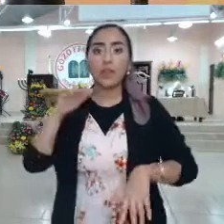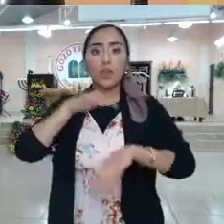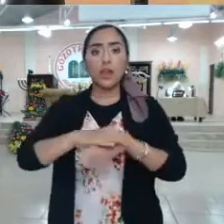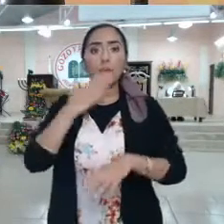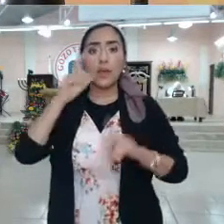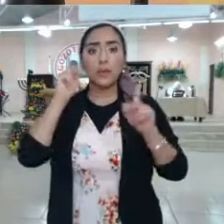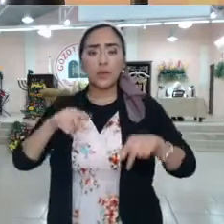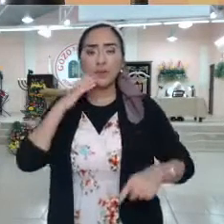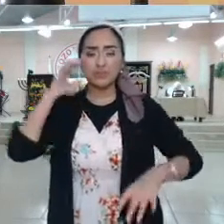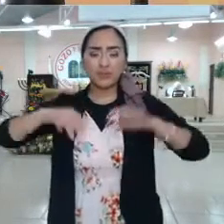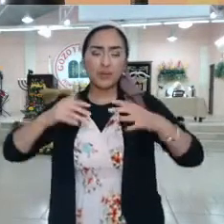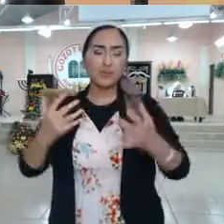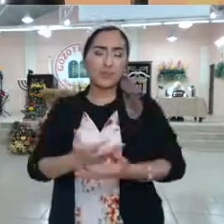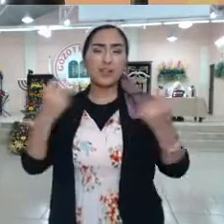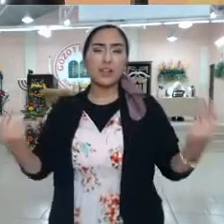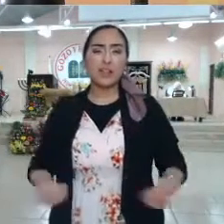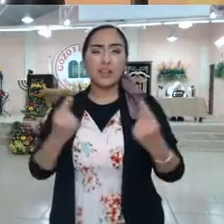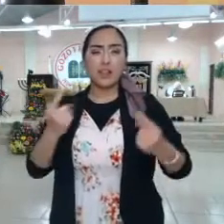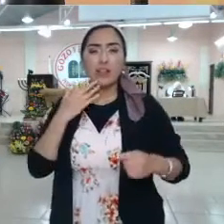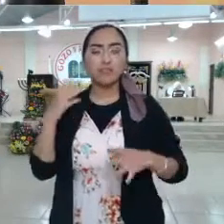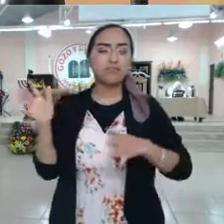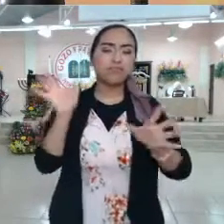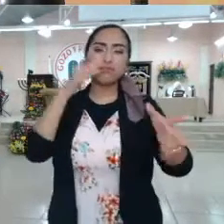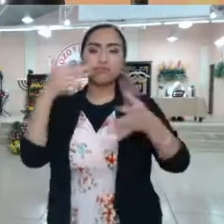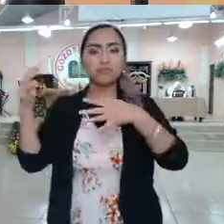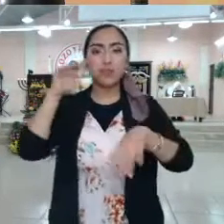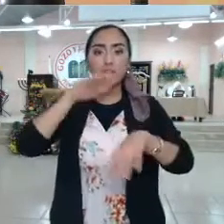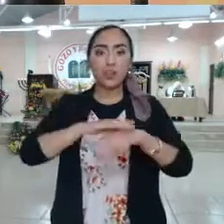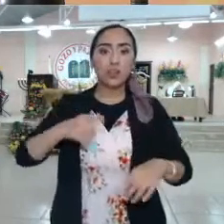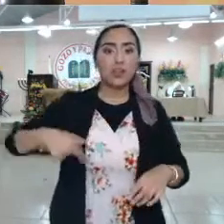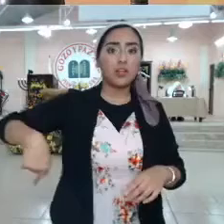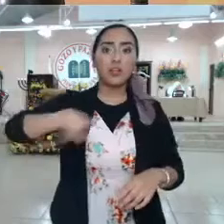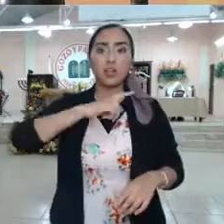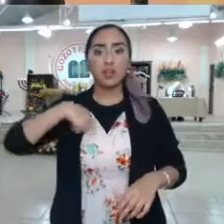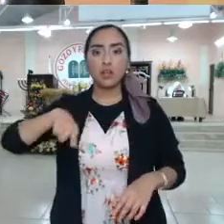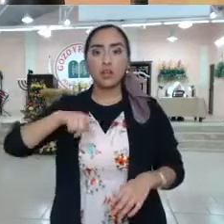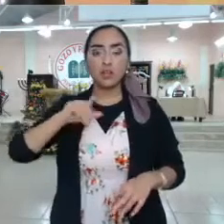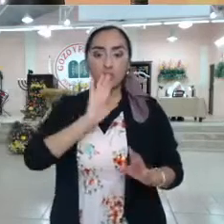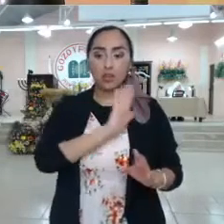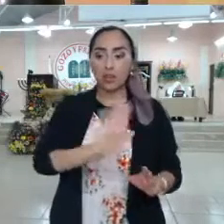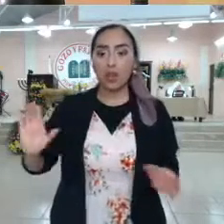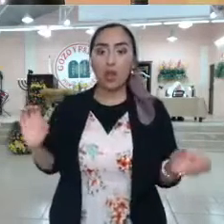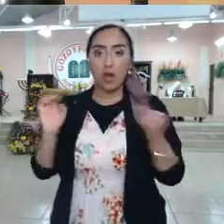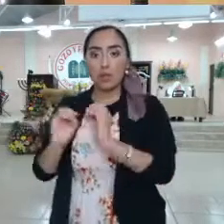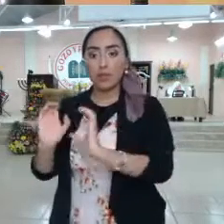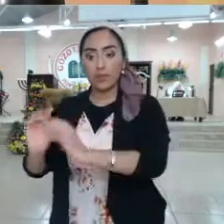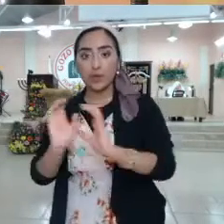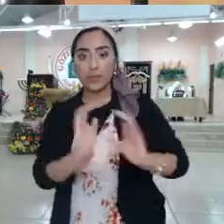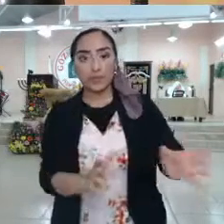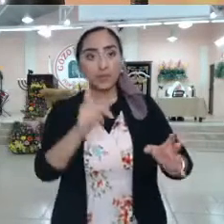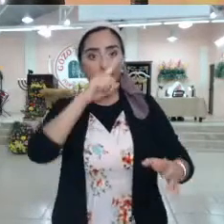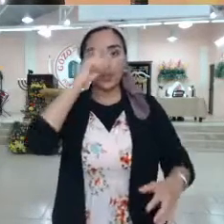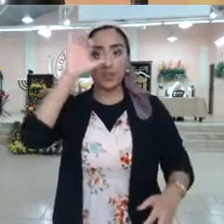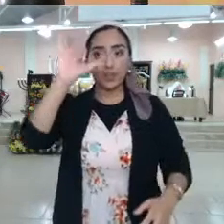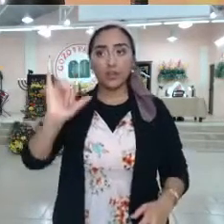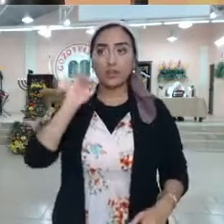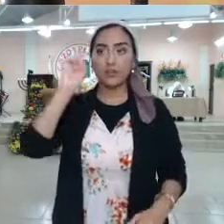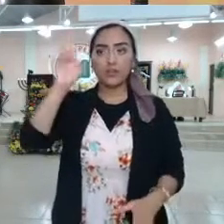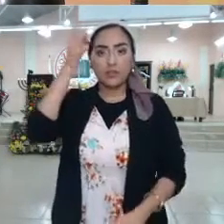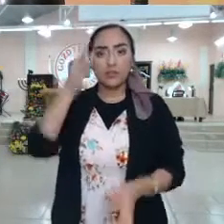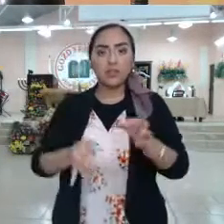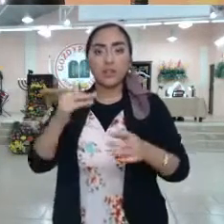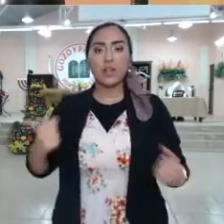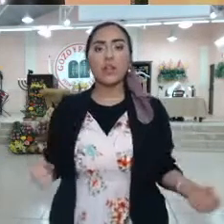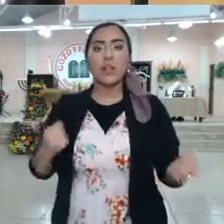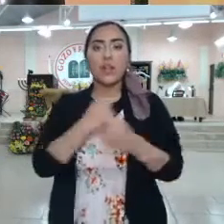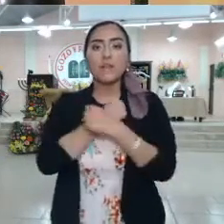malos Upon hará the llover wicked he shall calamidades, rain fuego, azufre y viento snares, fire, and abrasador sobre la brimstone, and porción del horrible cáliz de, tempest, será la and porción the del cáliz portion de of their ellos. cup. Porque For Yahweh the es righteous justo y Yahweh